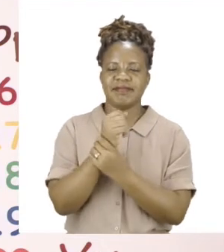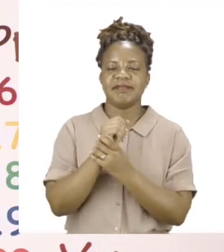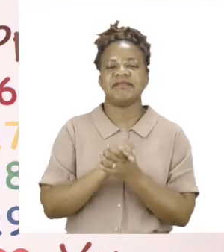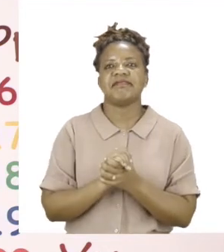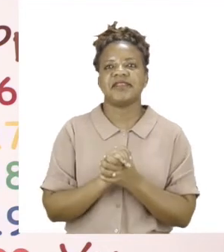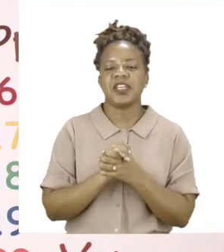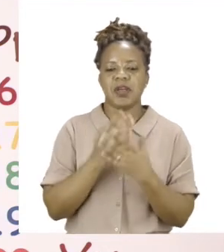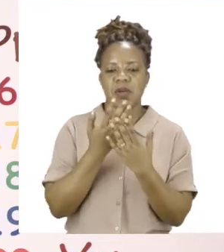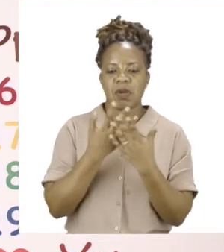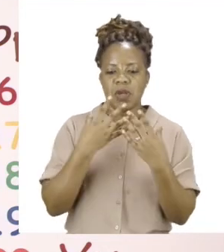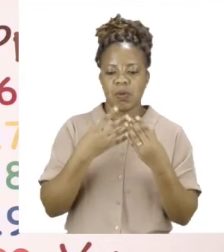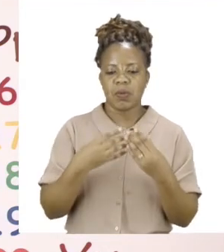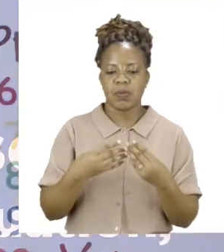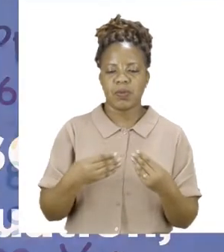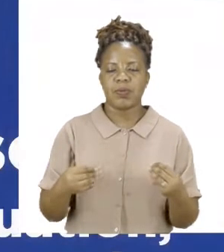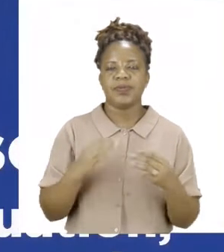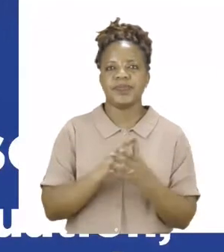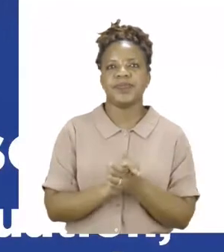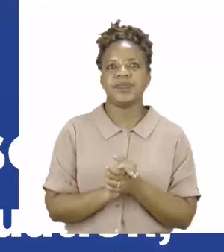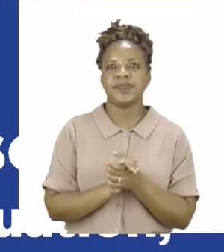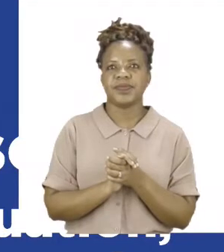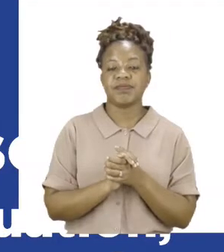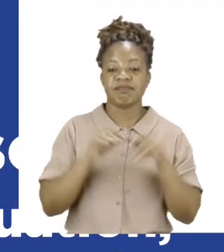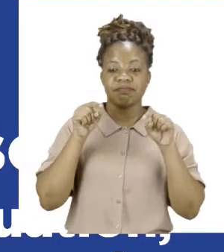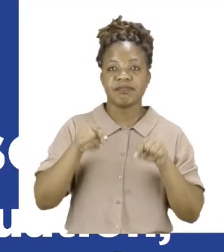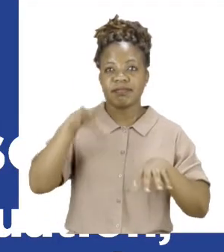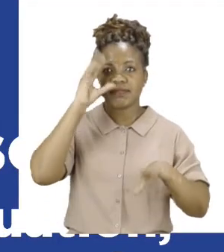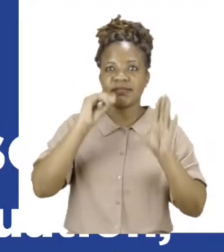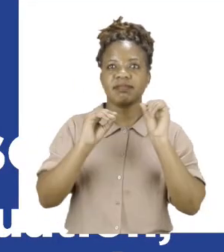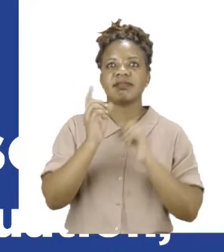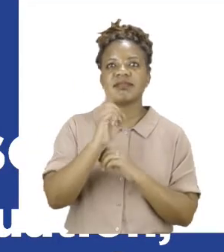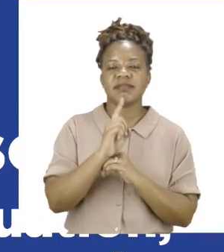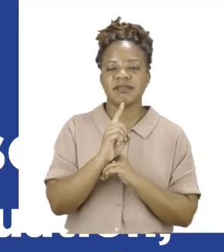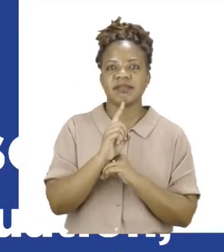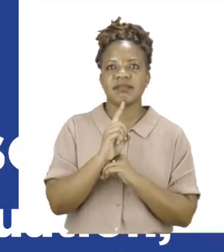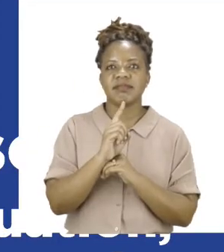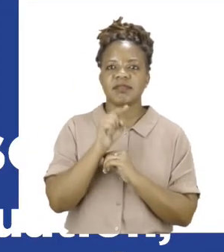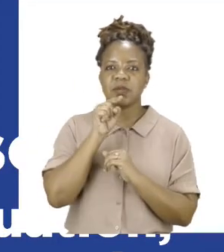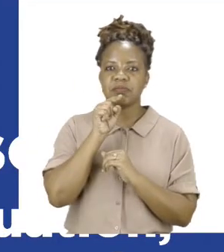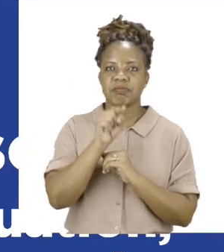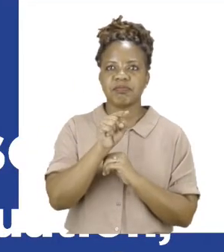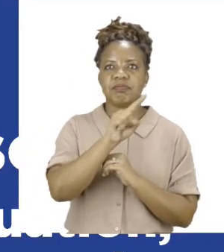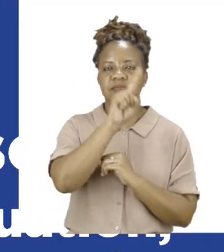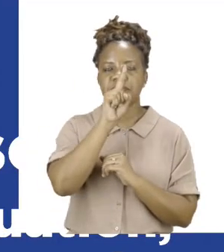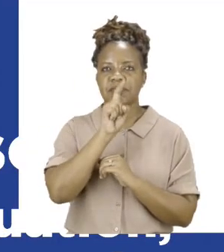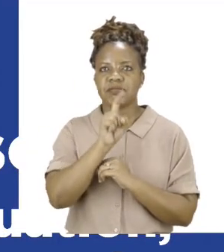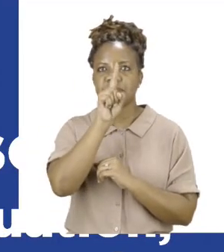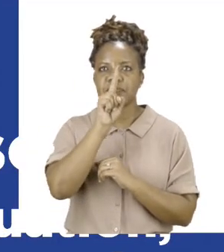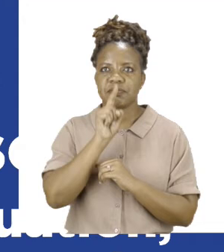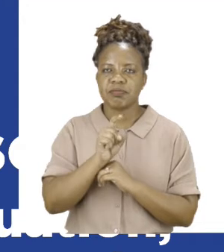are dry before you touch anything else. For today's lesson, we will be doing